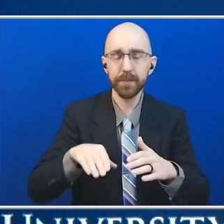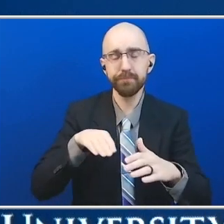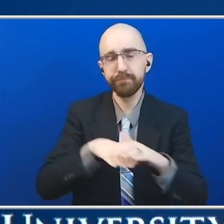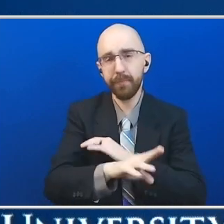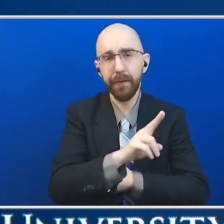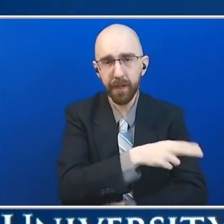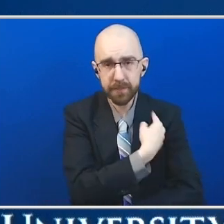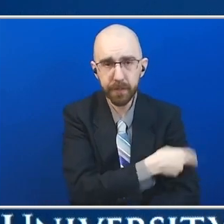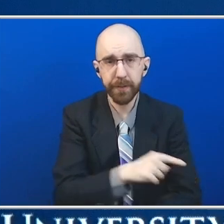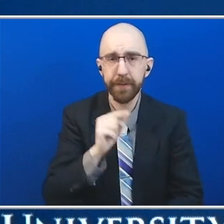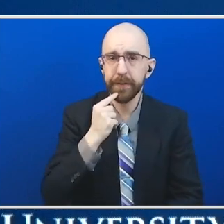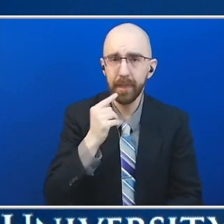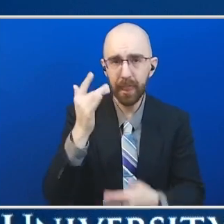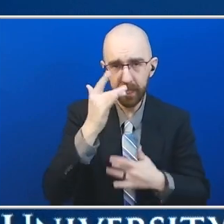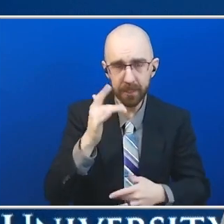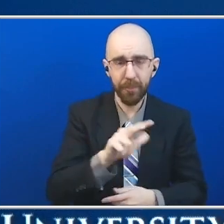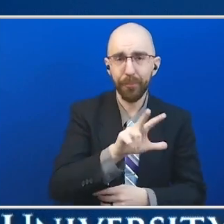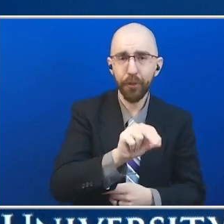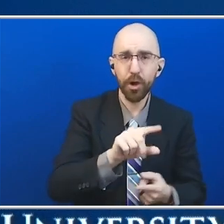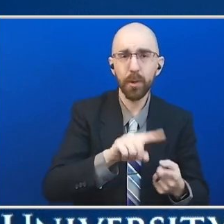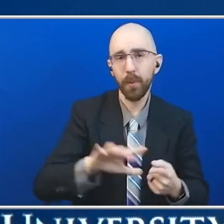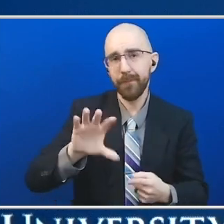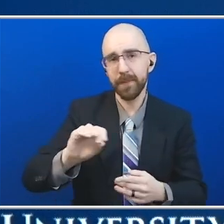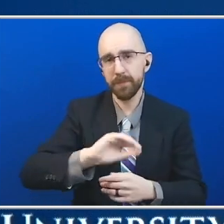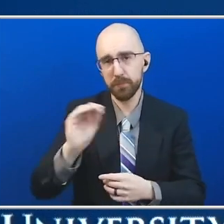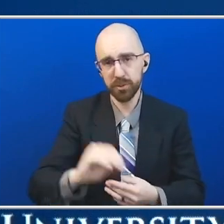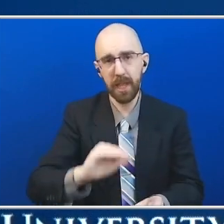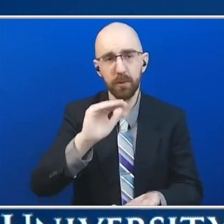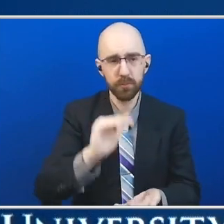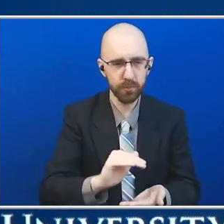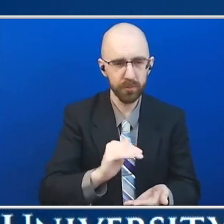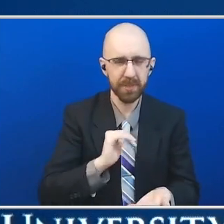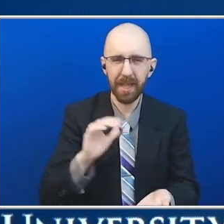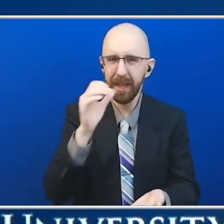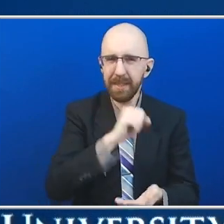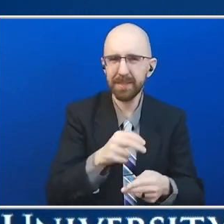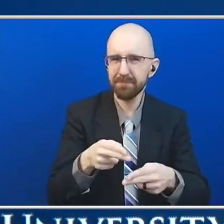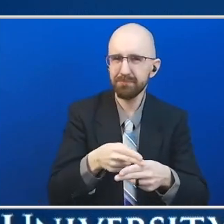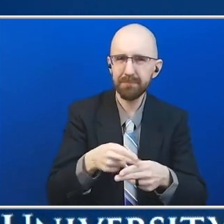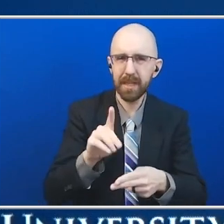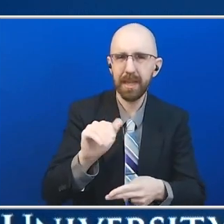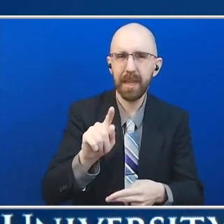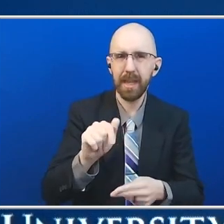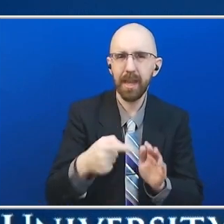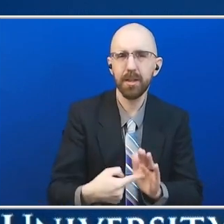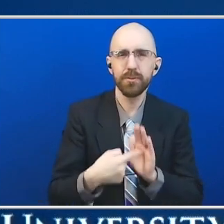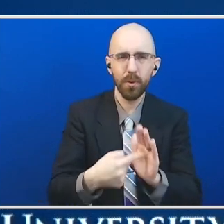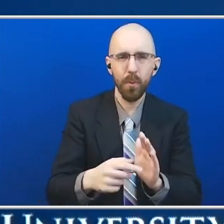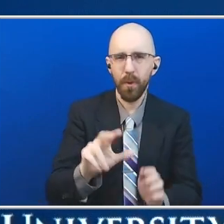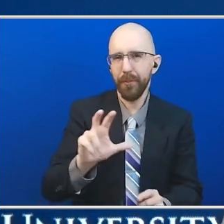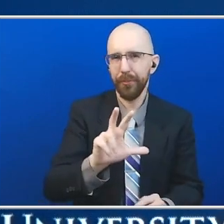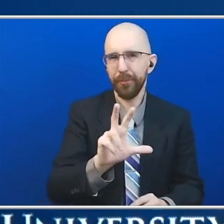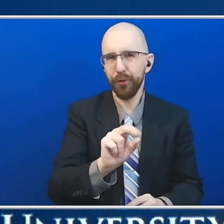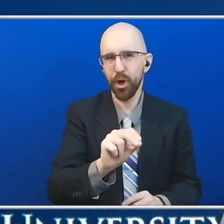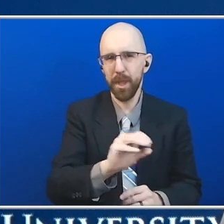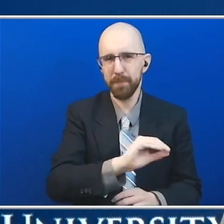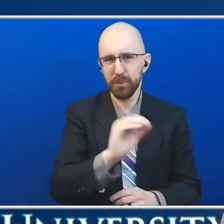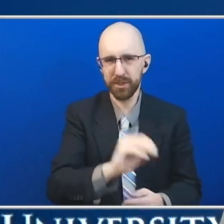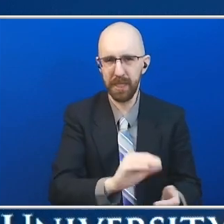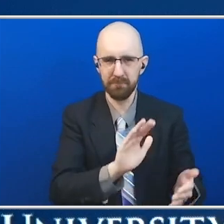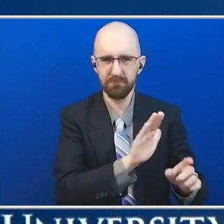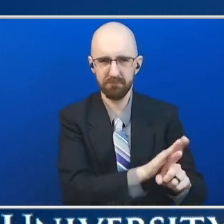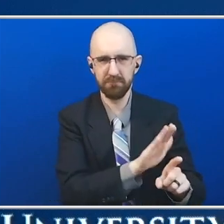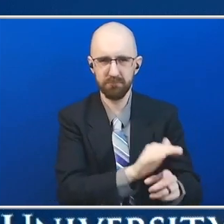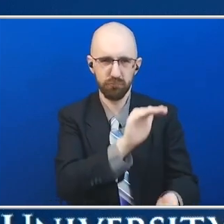by 30 to 50%. I guess there was some interim data showing it's more on that 30% side as far as reduction of